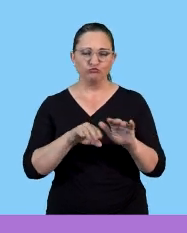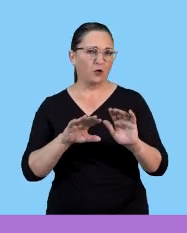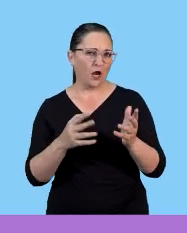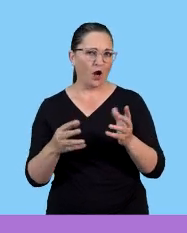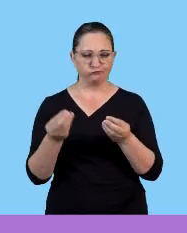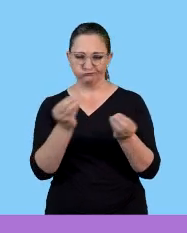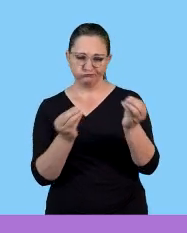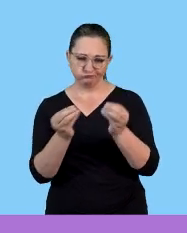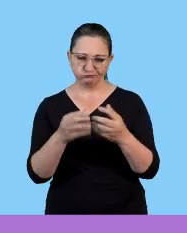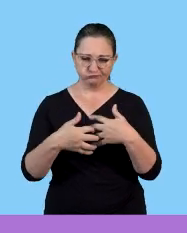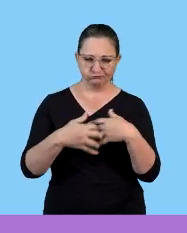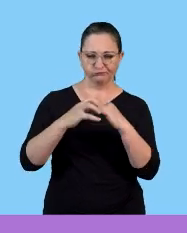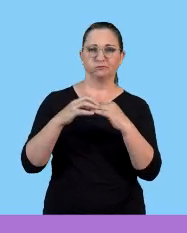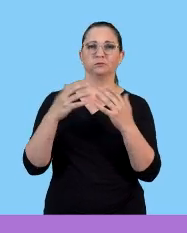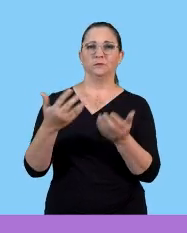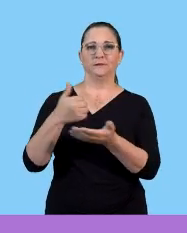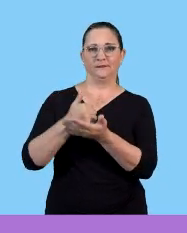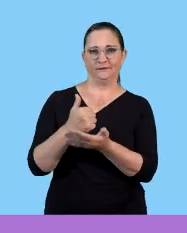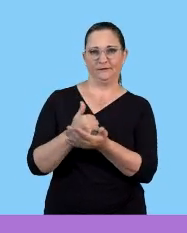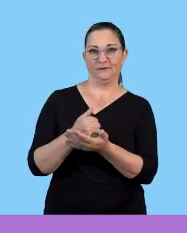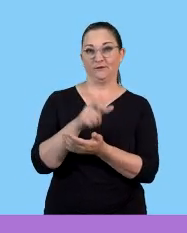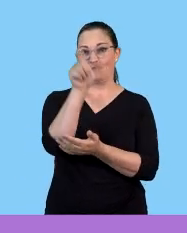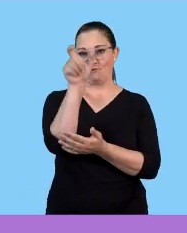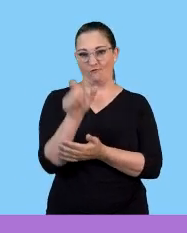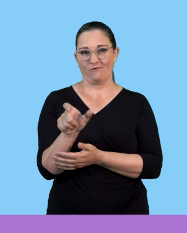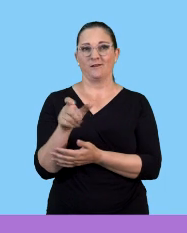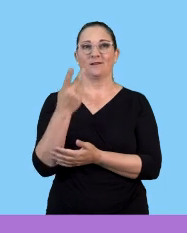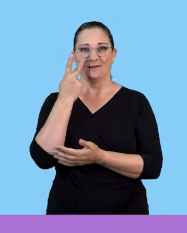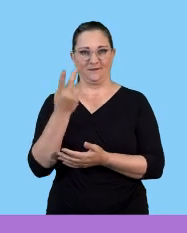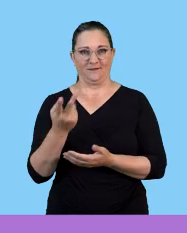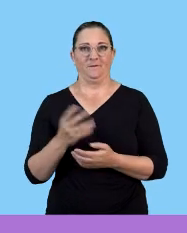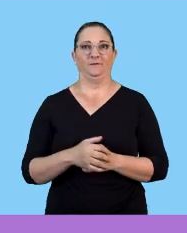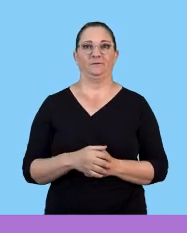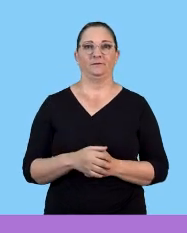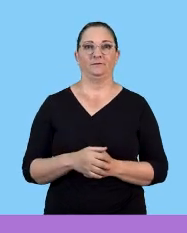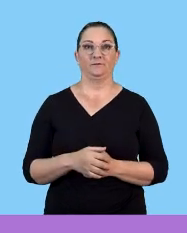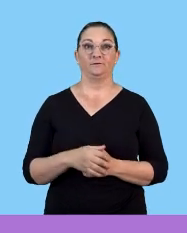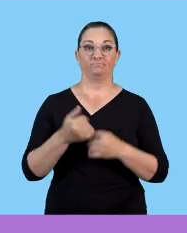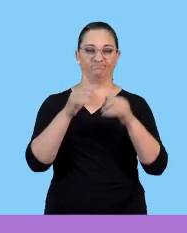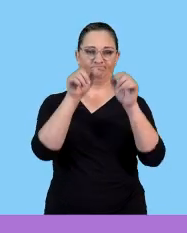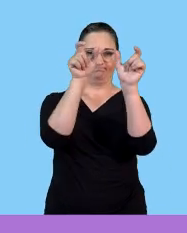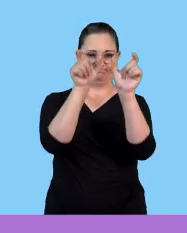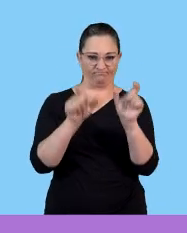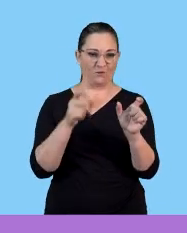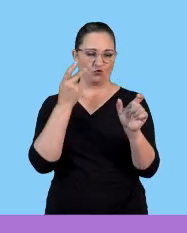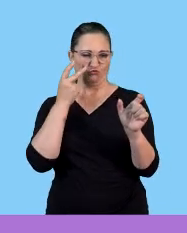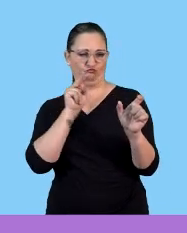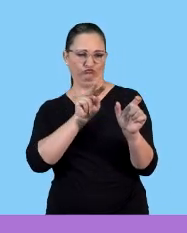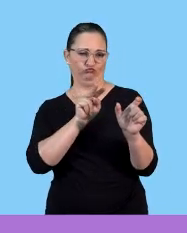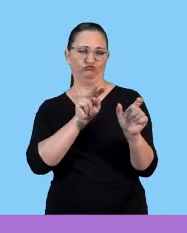to assemble this office chair on the right-hand side. All right, so looking at these